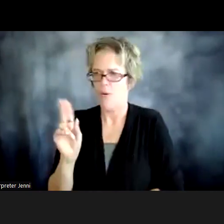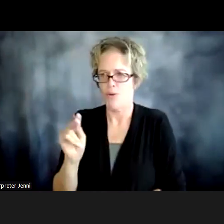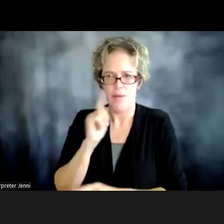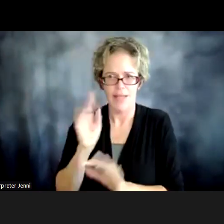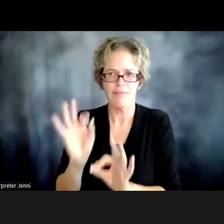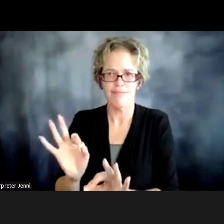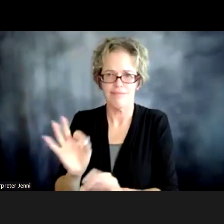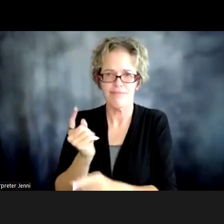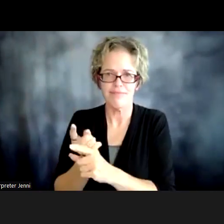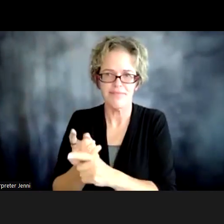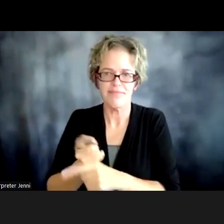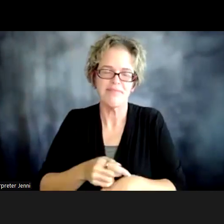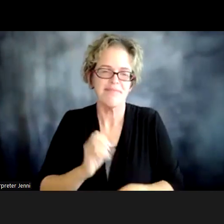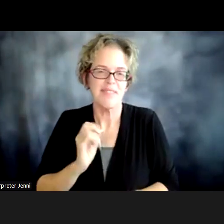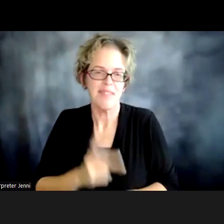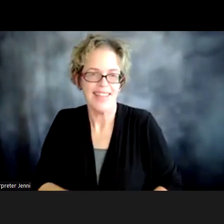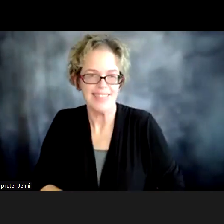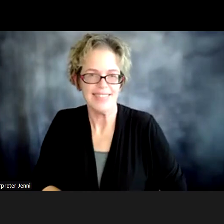it. Okay.